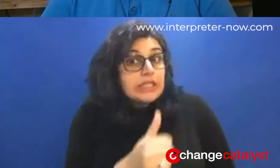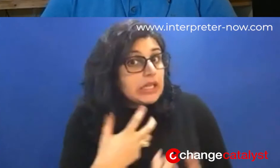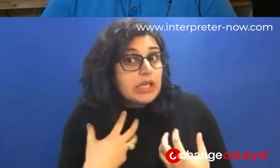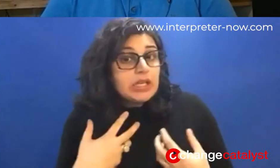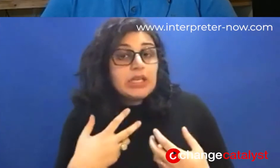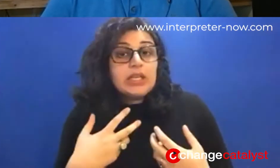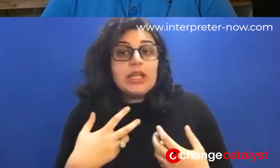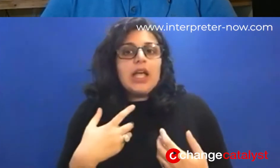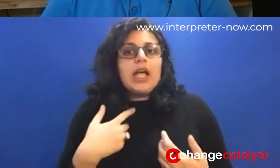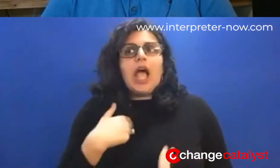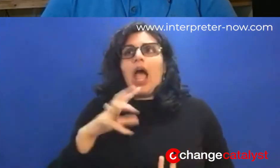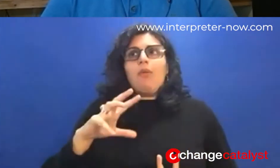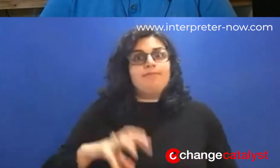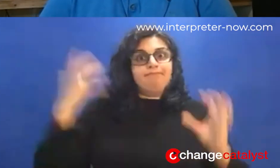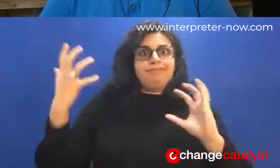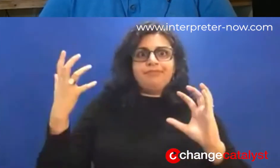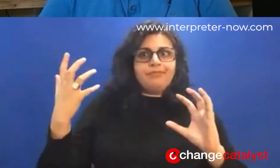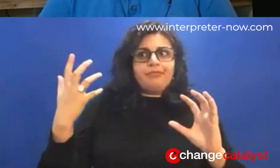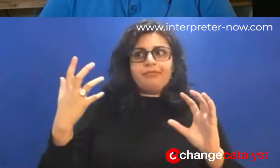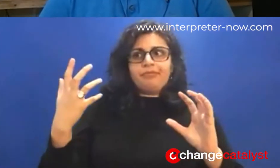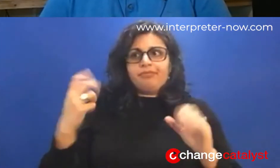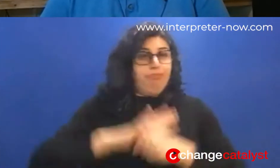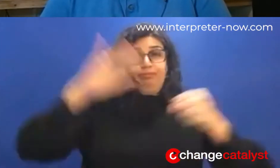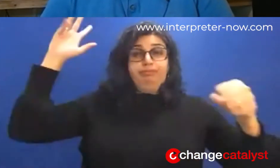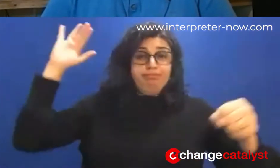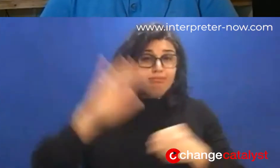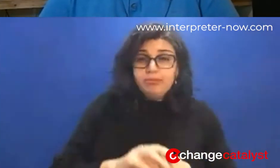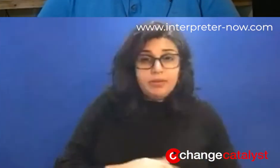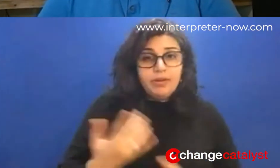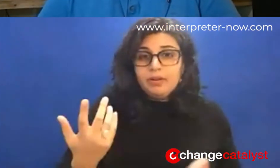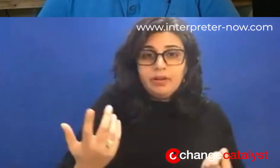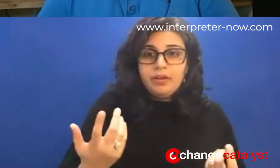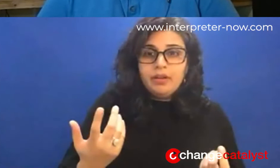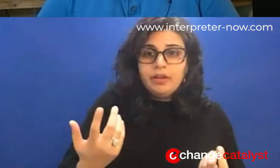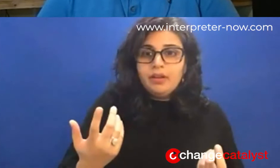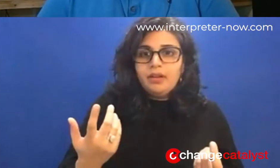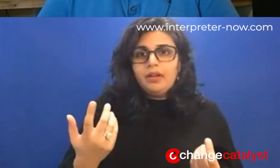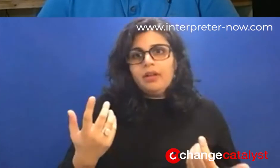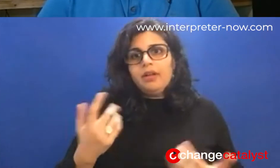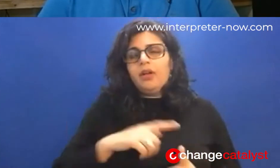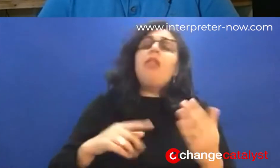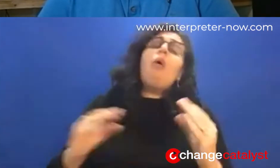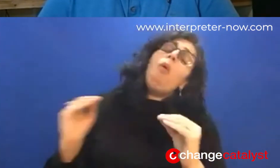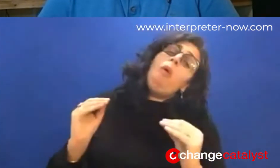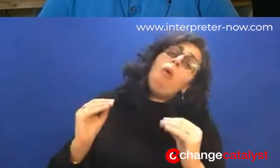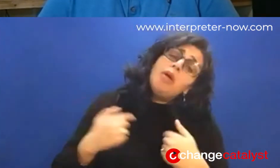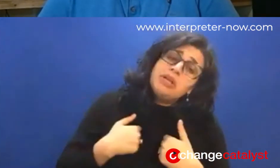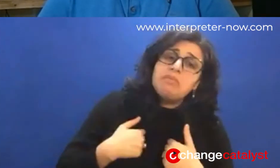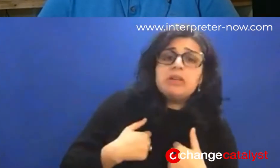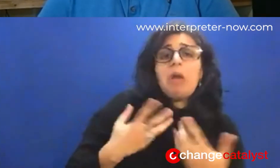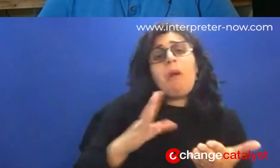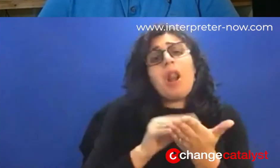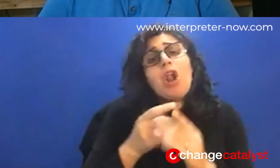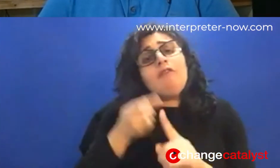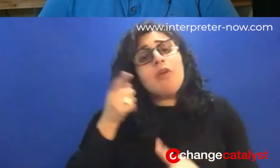going to lose it and snap on someone any day with all the teach me. And some folks